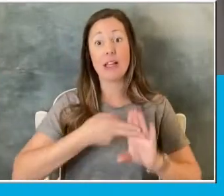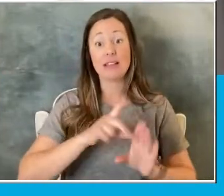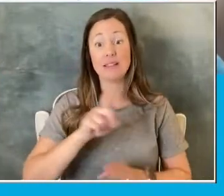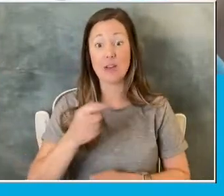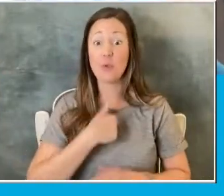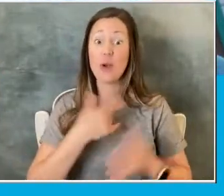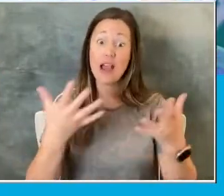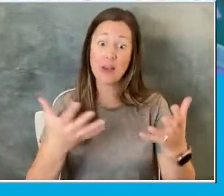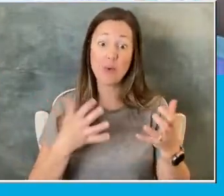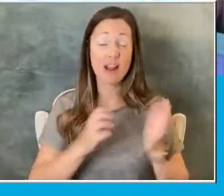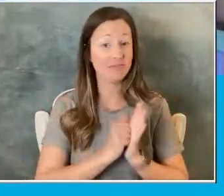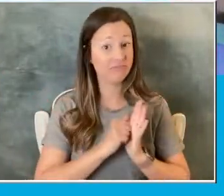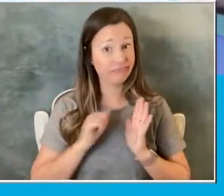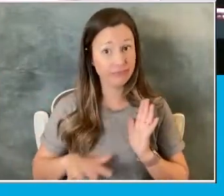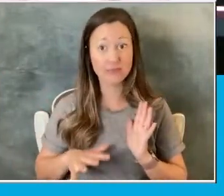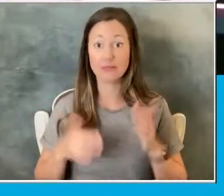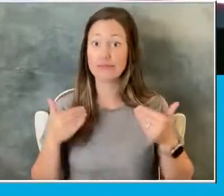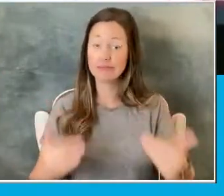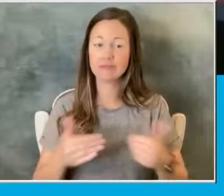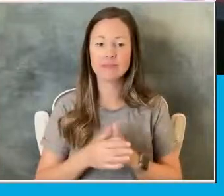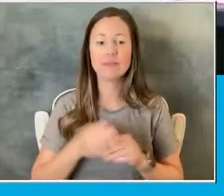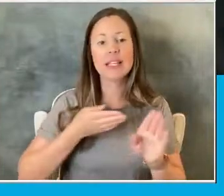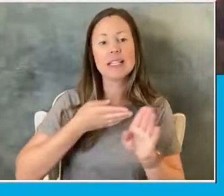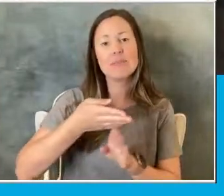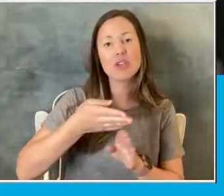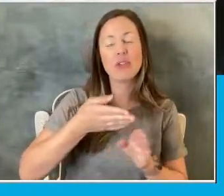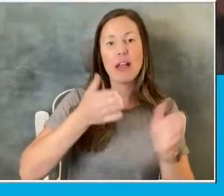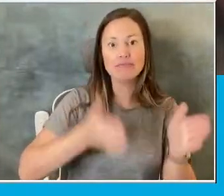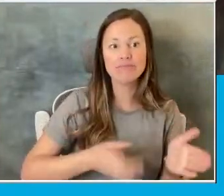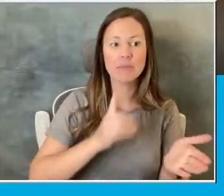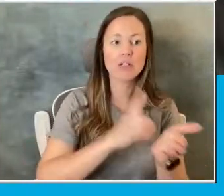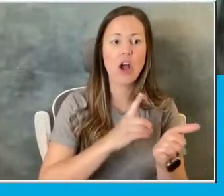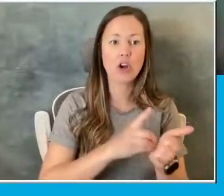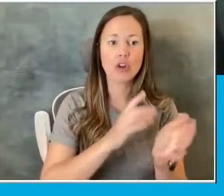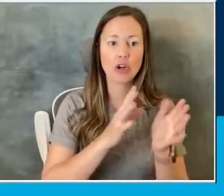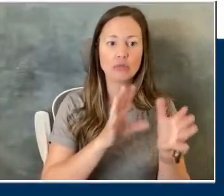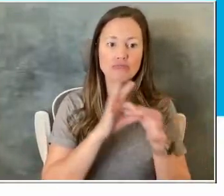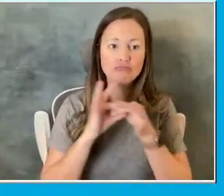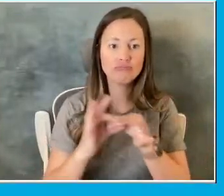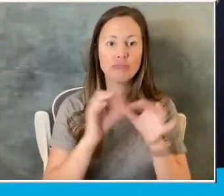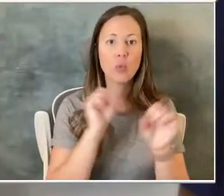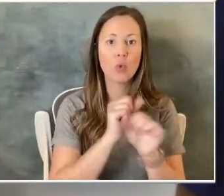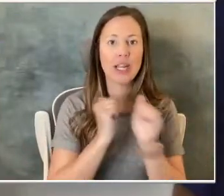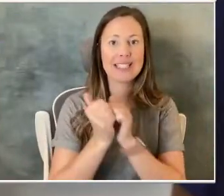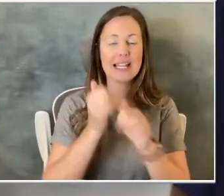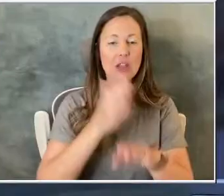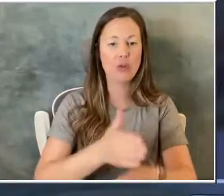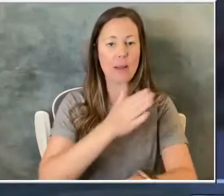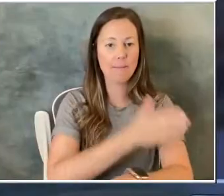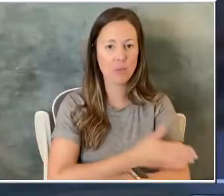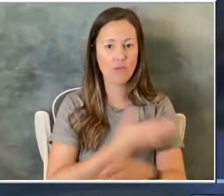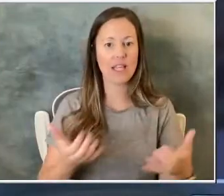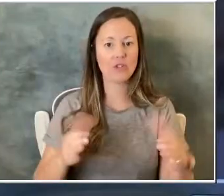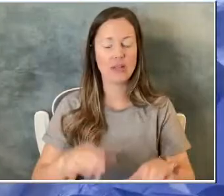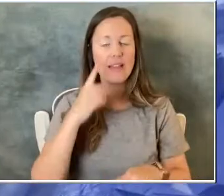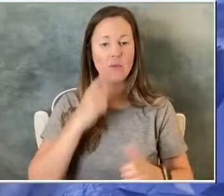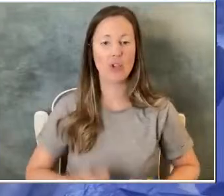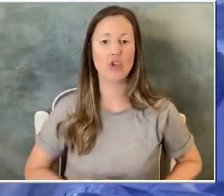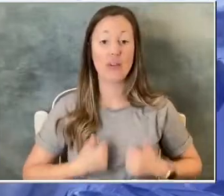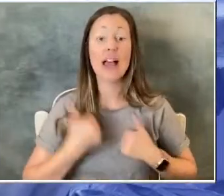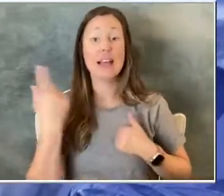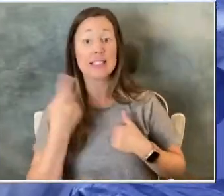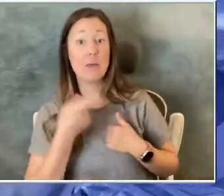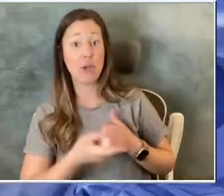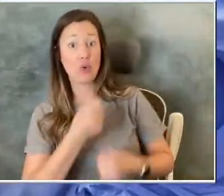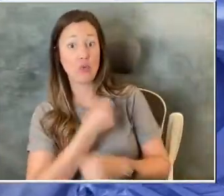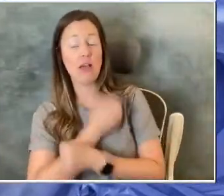of me. Specialized doctors working together, improving the odds of survival. Someone you love will live because of this cancer